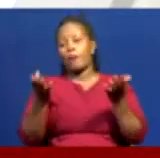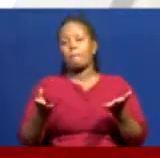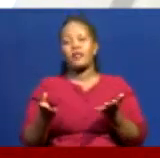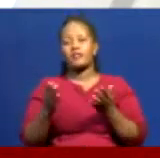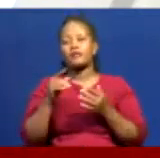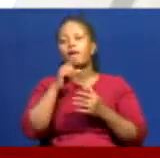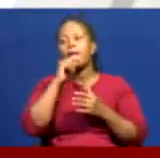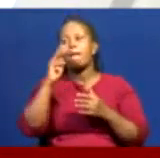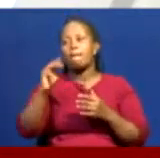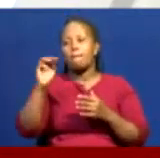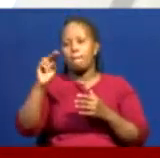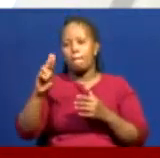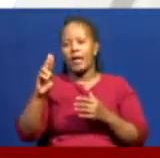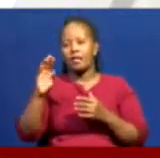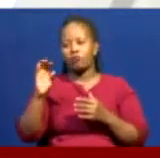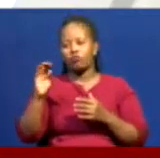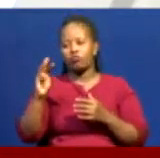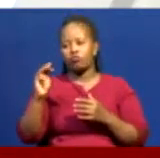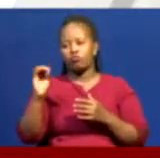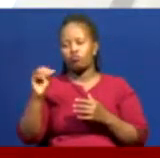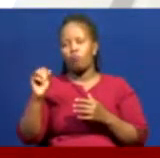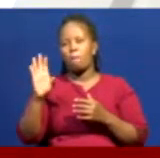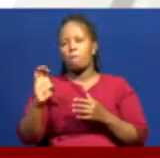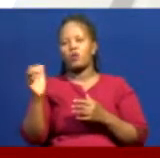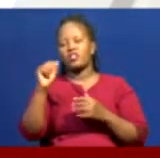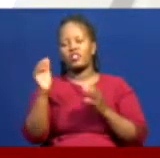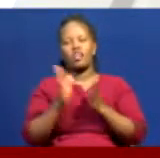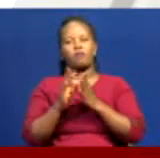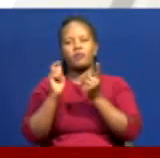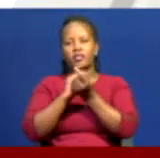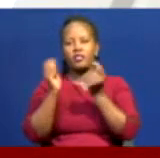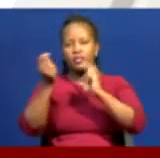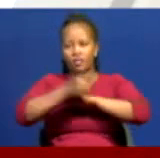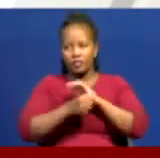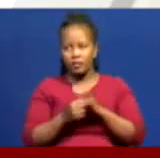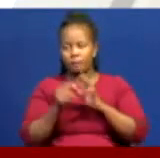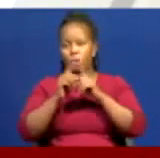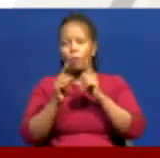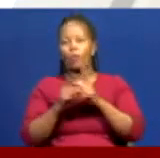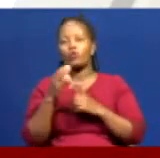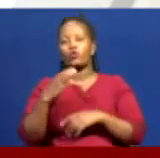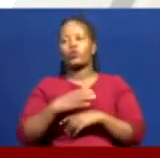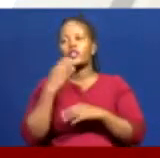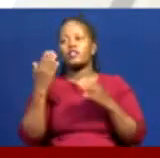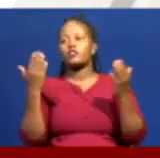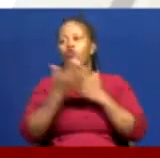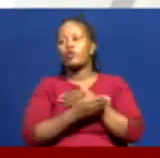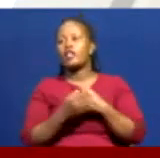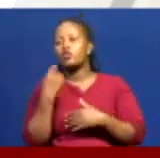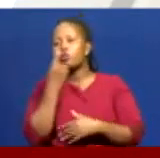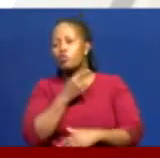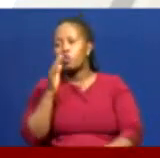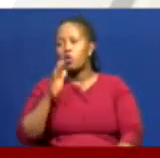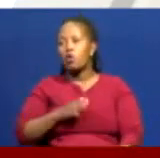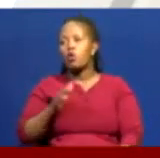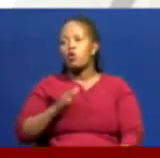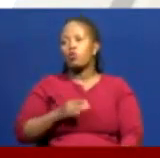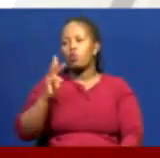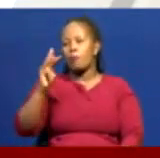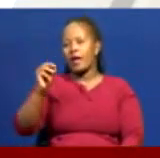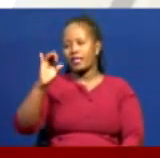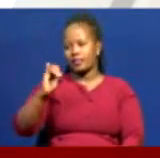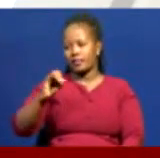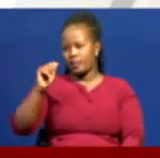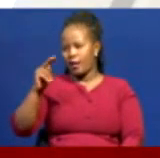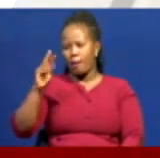Kuria has also been moved from the Ministry of Investment and Trade. It is also important to note that our guest tonight is Rebecca Miano. Well, until she hands over the